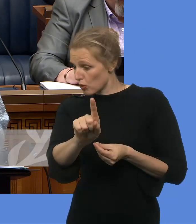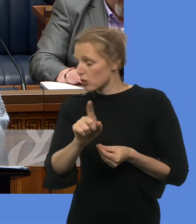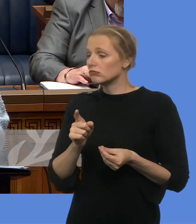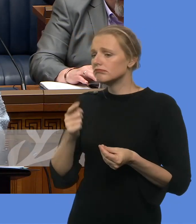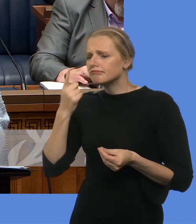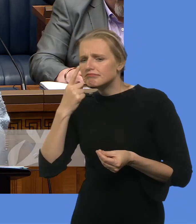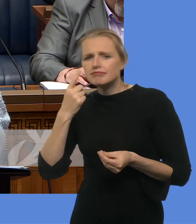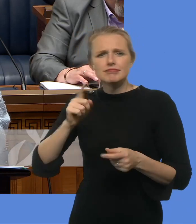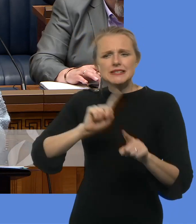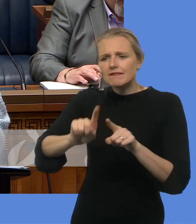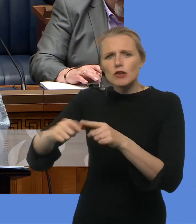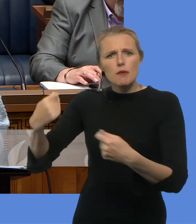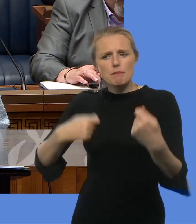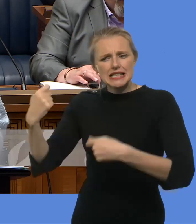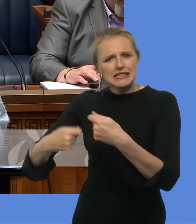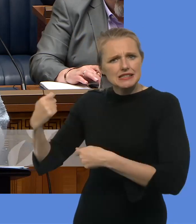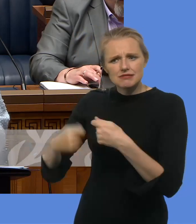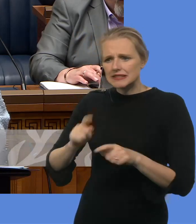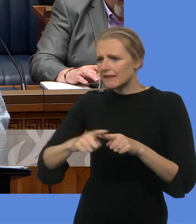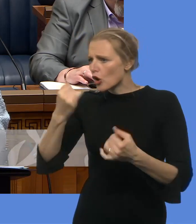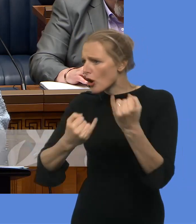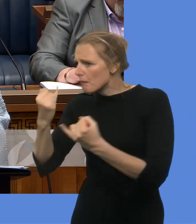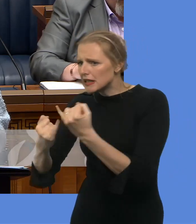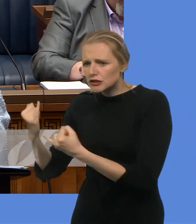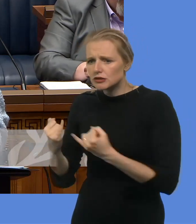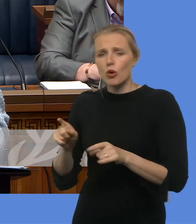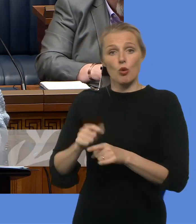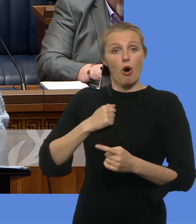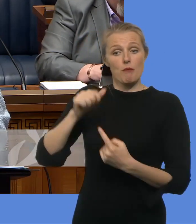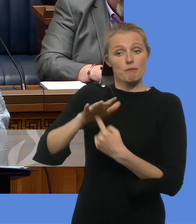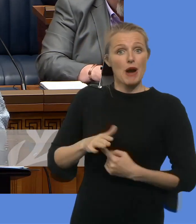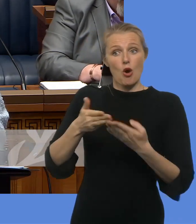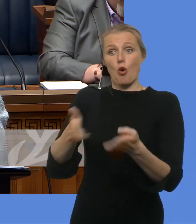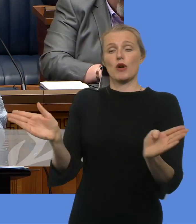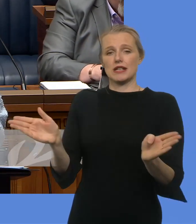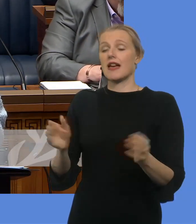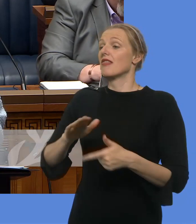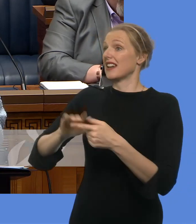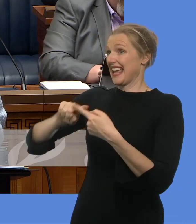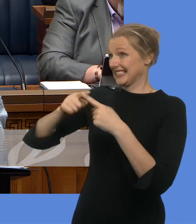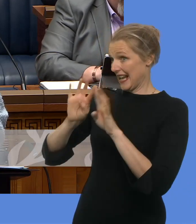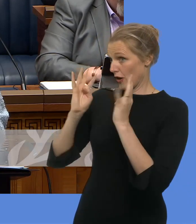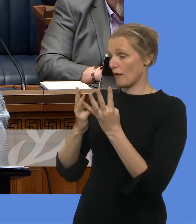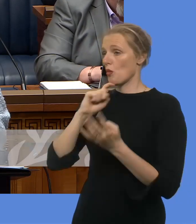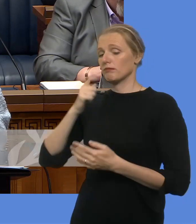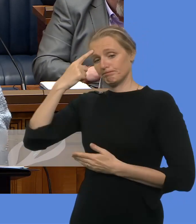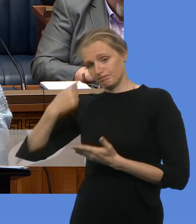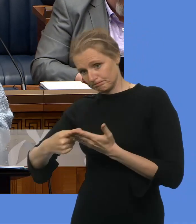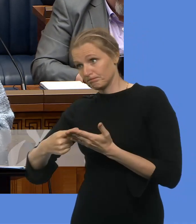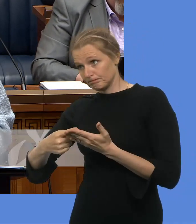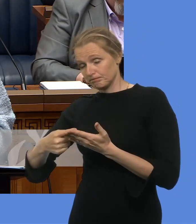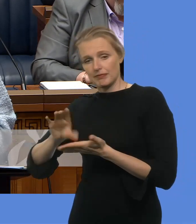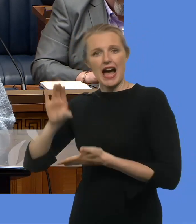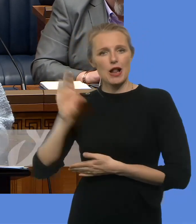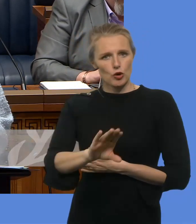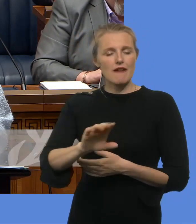competing budgetary demands, as well as the Executive's wider priorities, and it would then be for the Executive to allocate the funding available at that